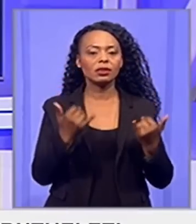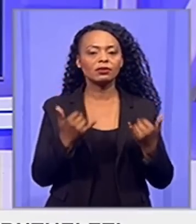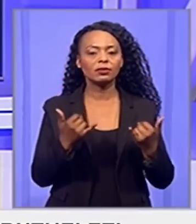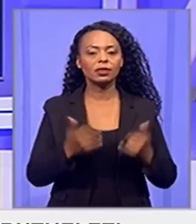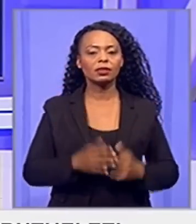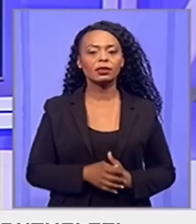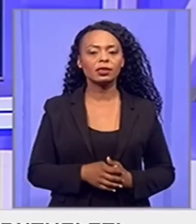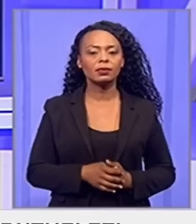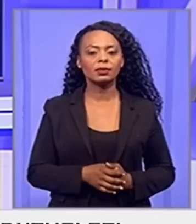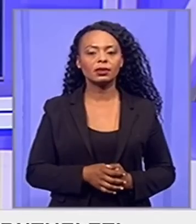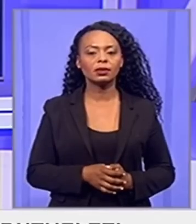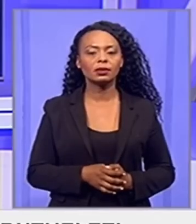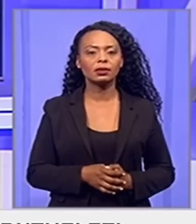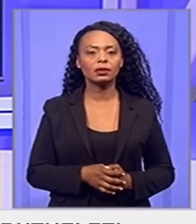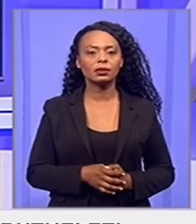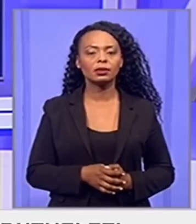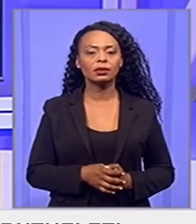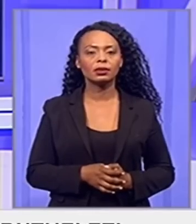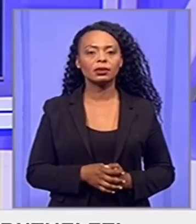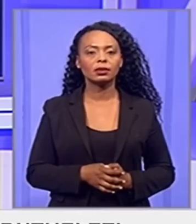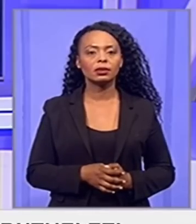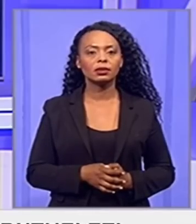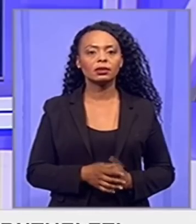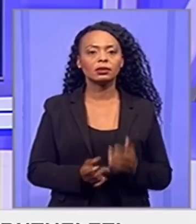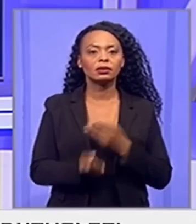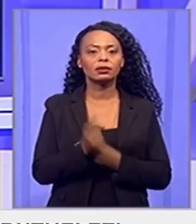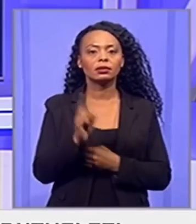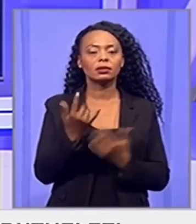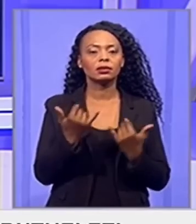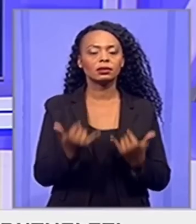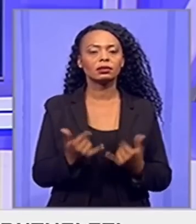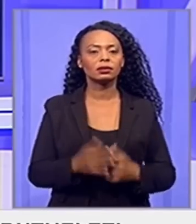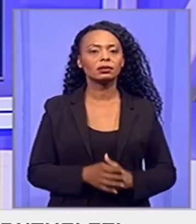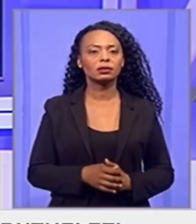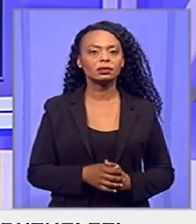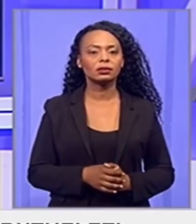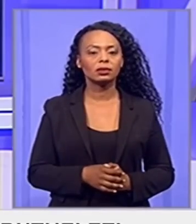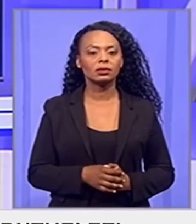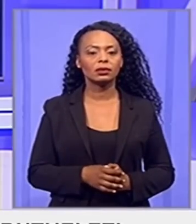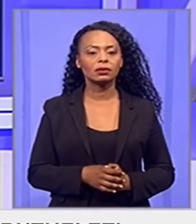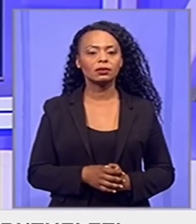Khosana Buthelezi se goroga go diragala eng ga jana ka kong?